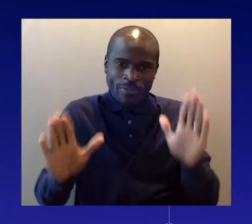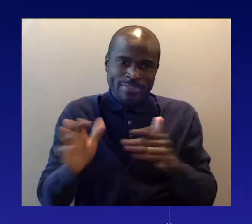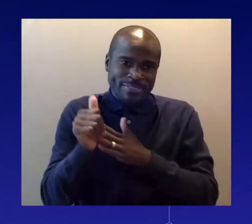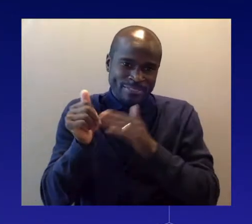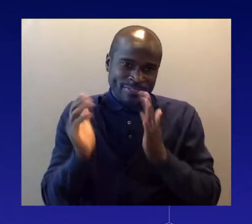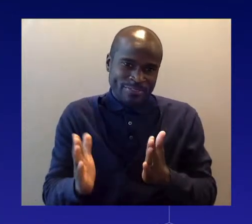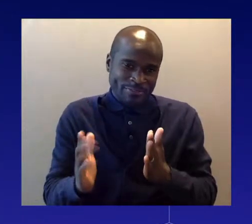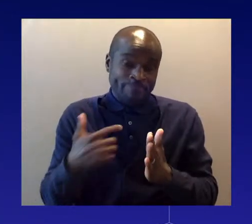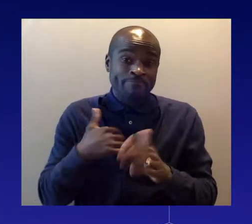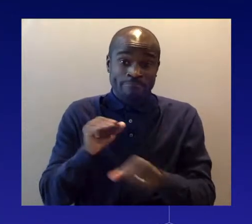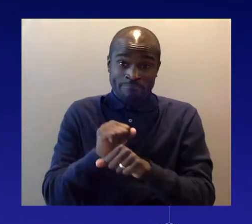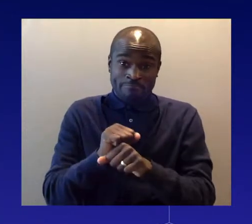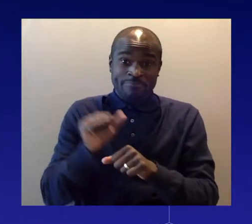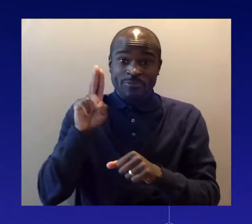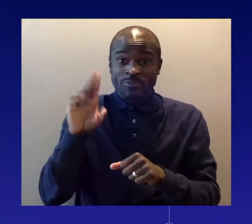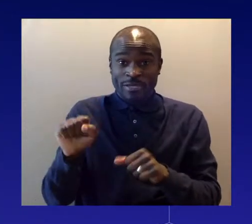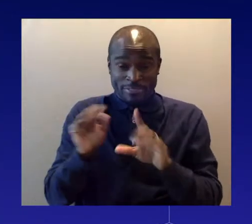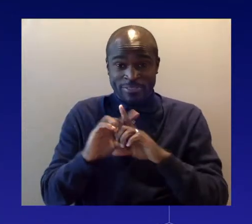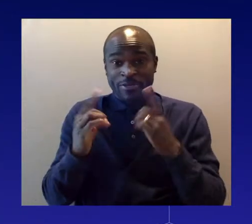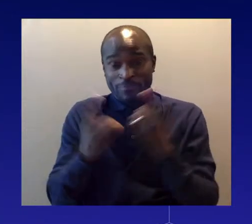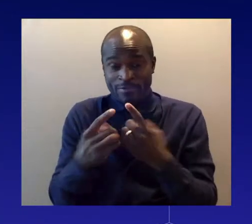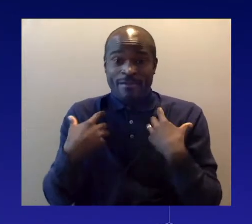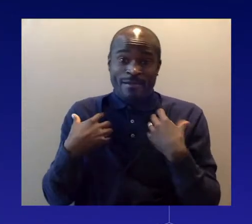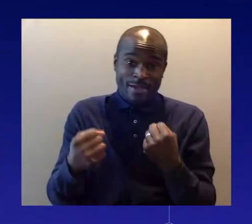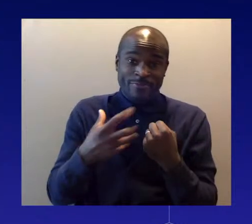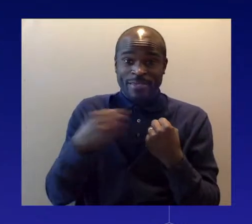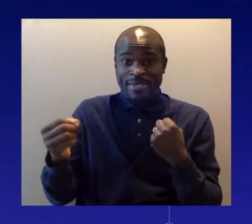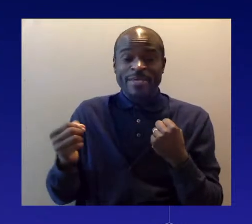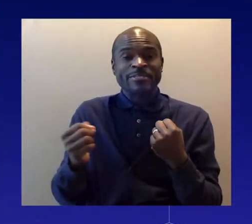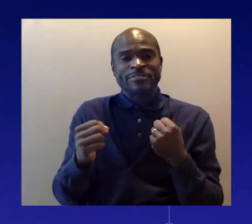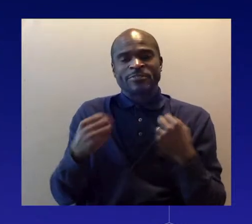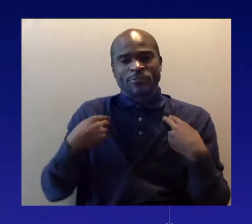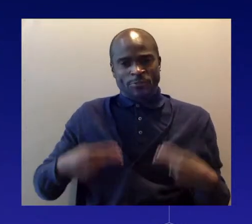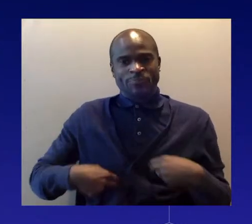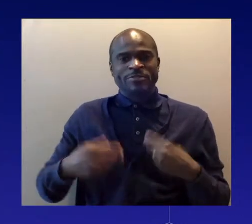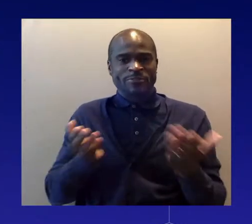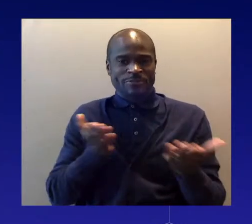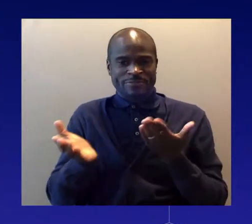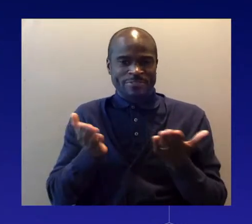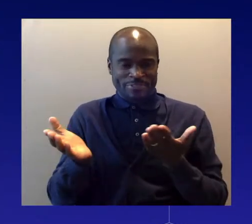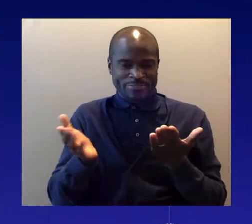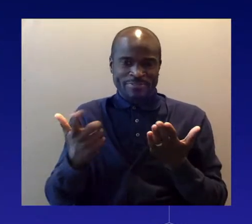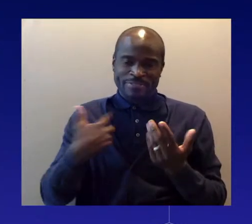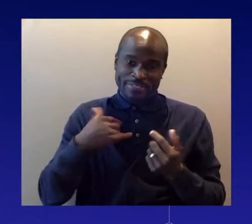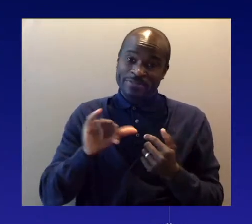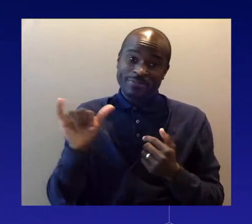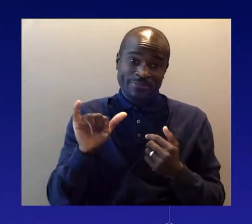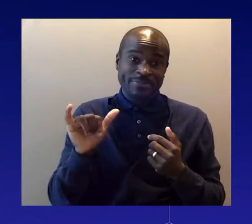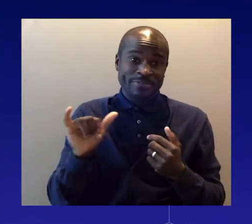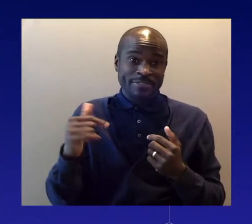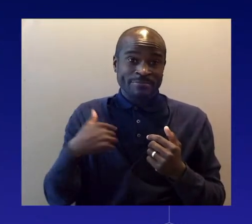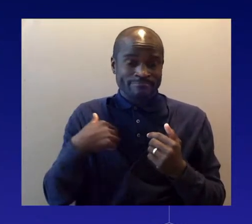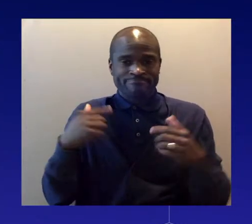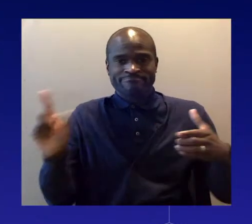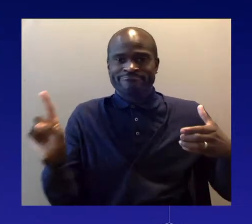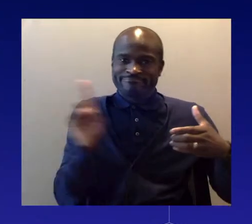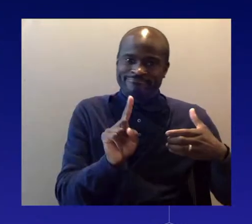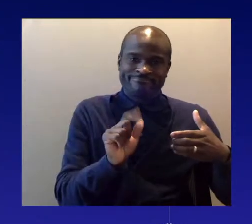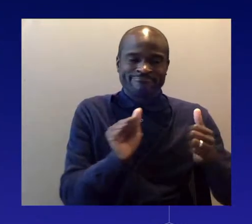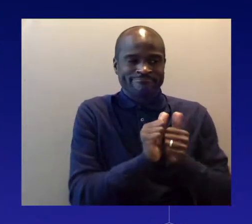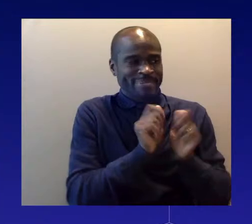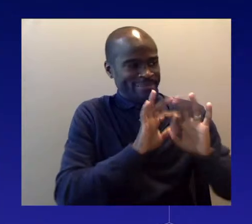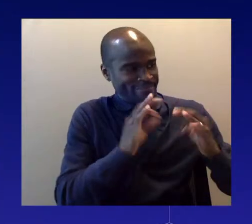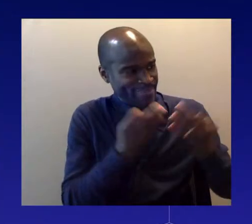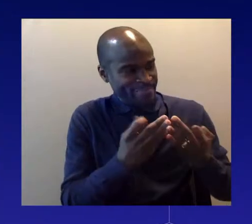U.S. Department of Health and Human Services, and I'm so privileged to be in this role. And I also stand with my family and my community at my back.